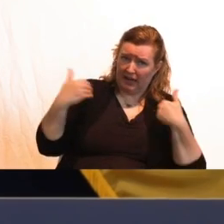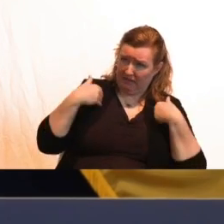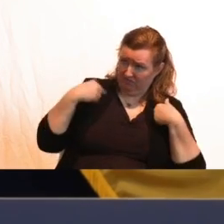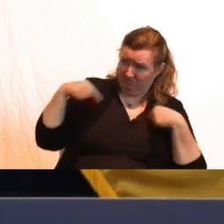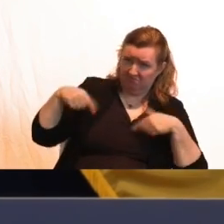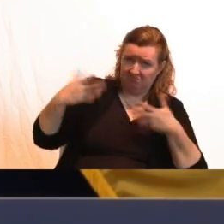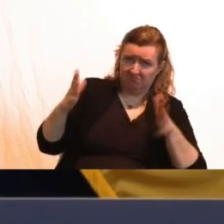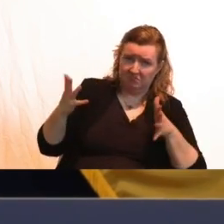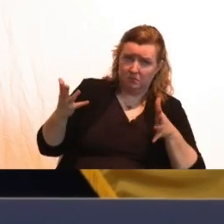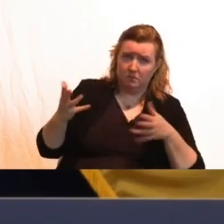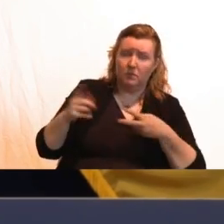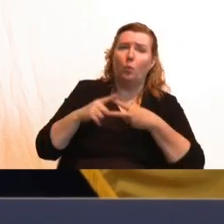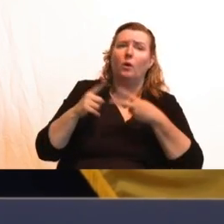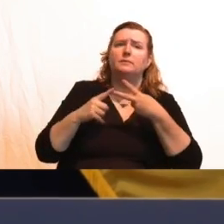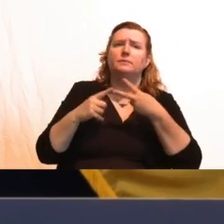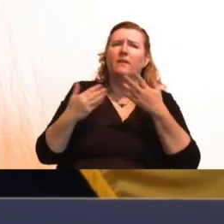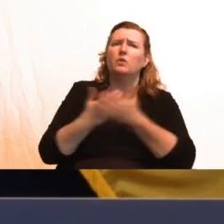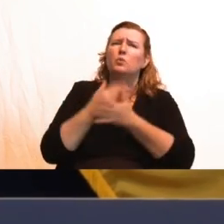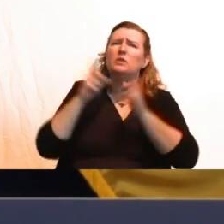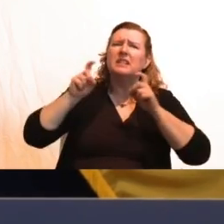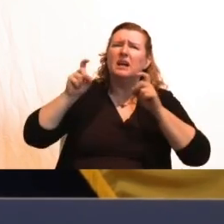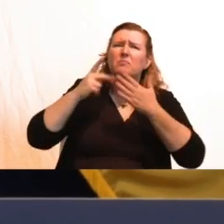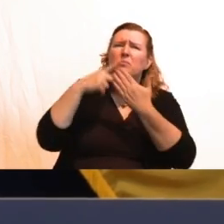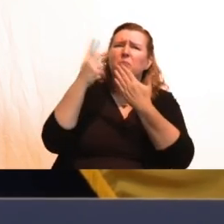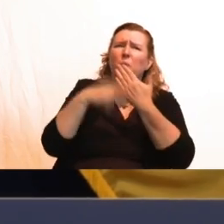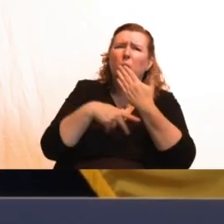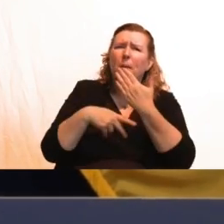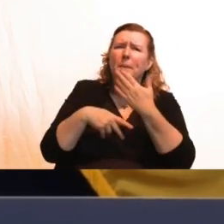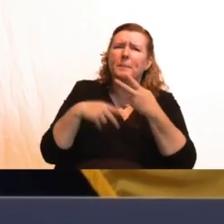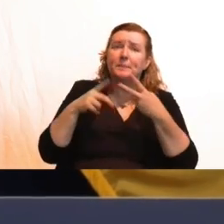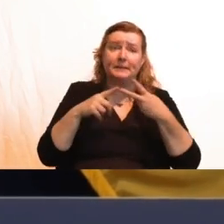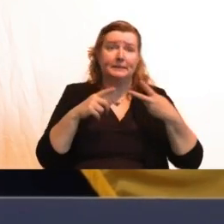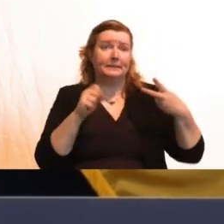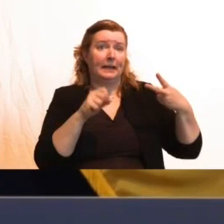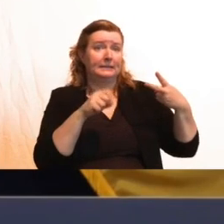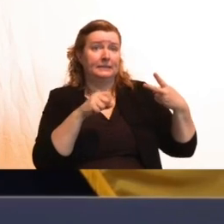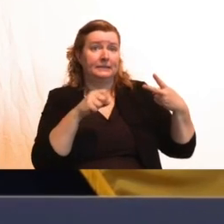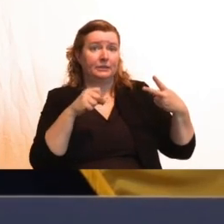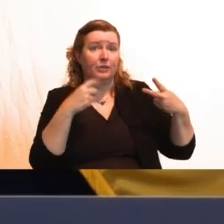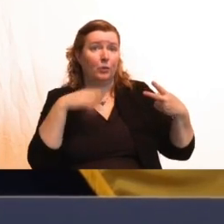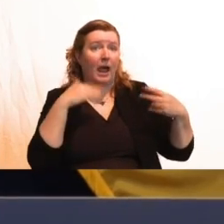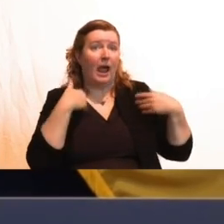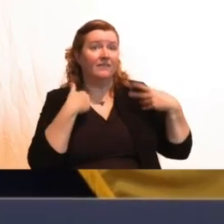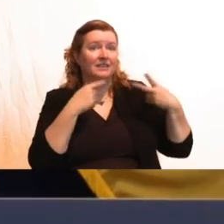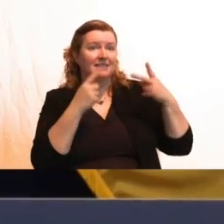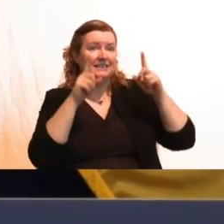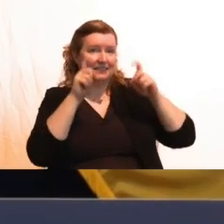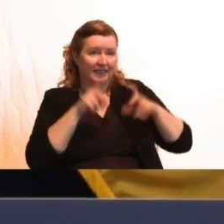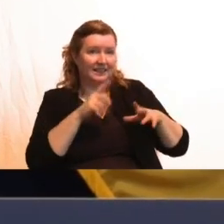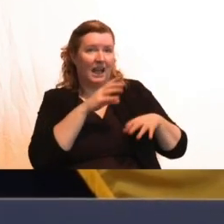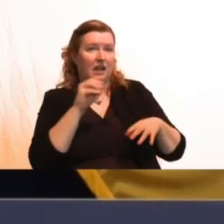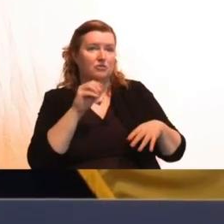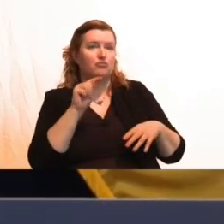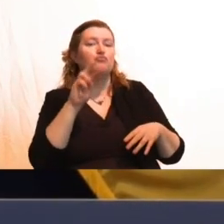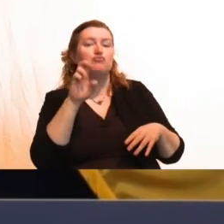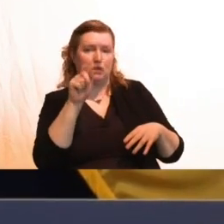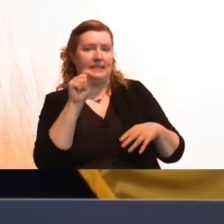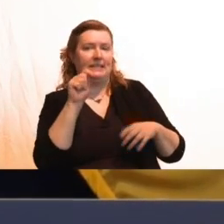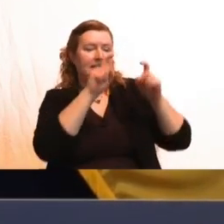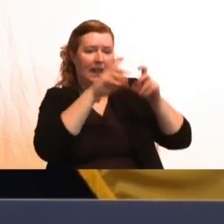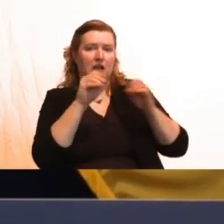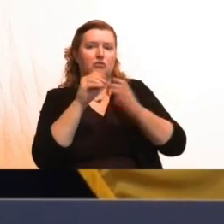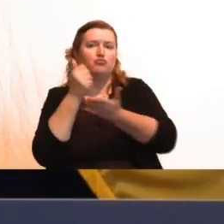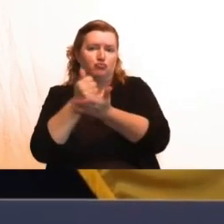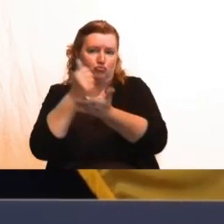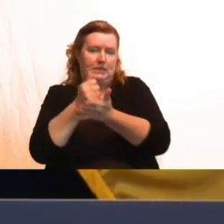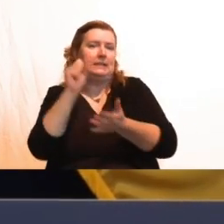that we have a number yet, but test and treat will be, when it opens, I think Jeff Zients at the White House said there would be hundreds of locations nationally, so we